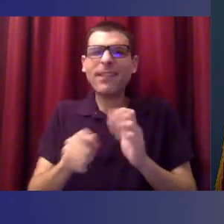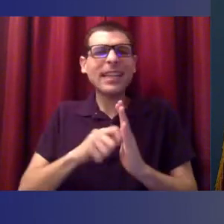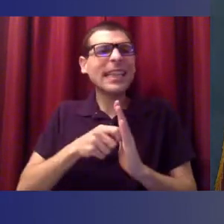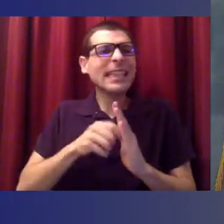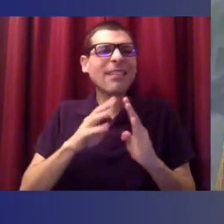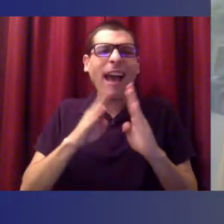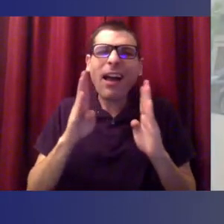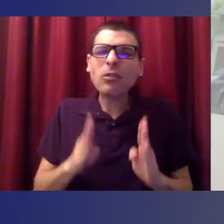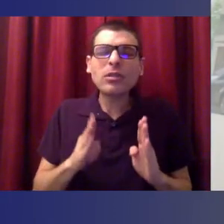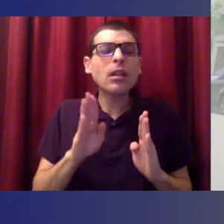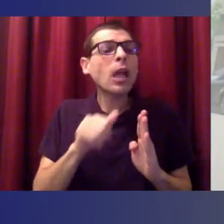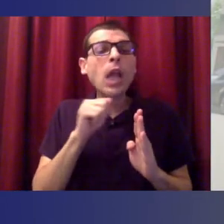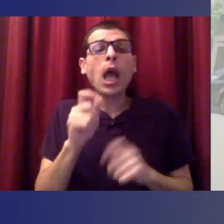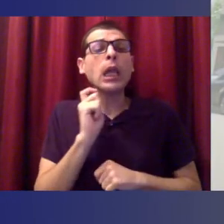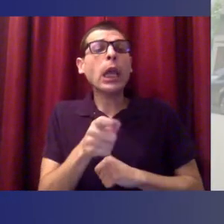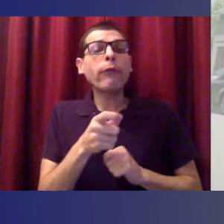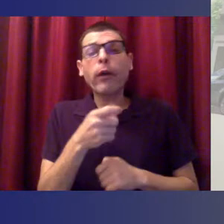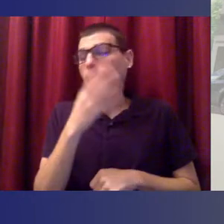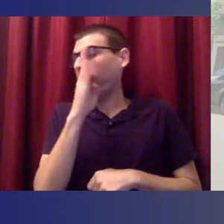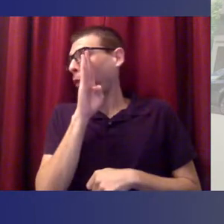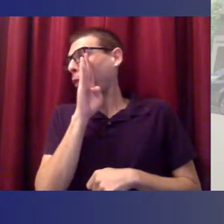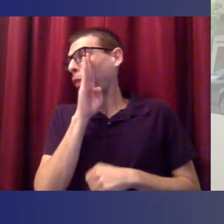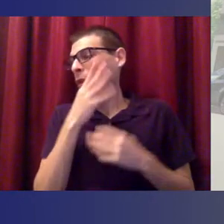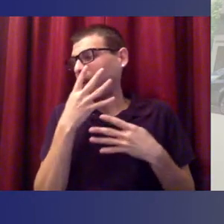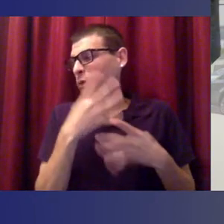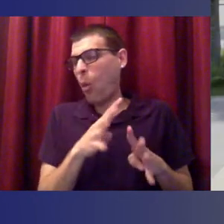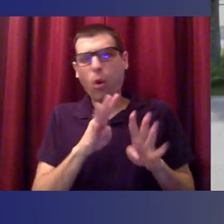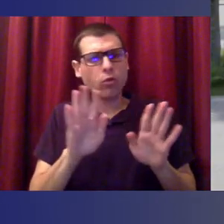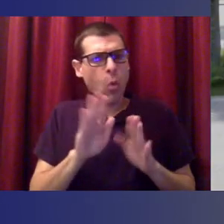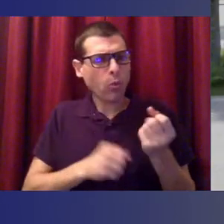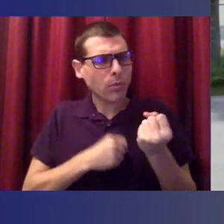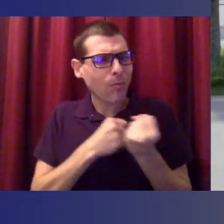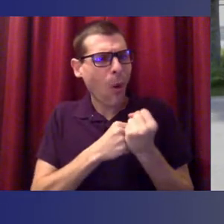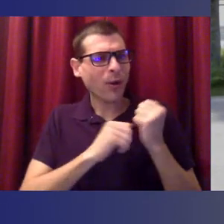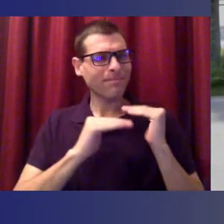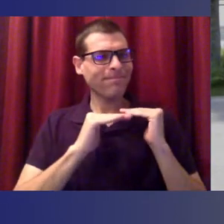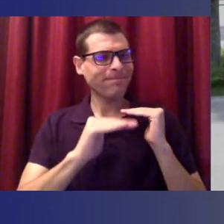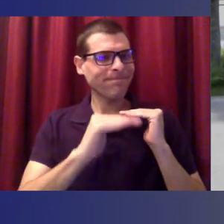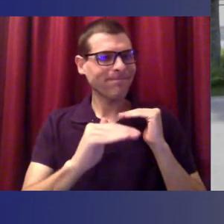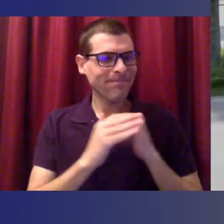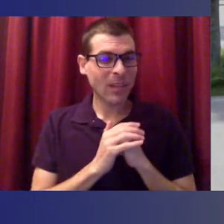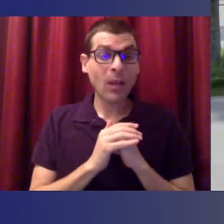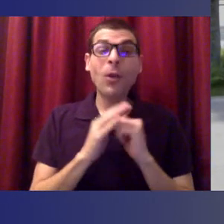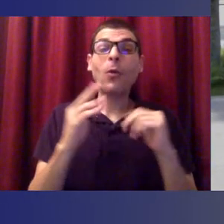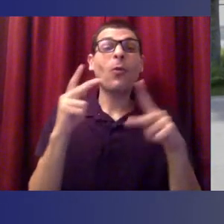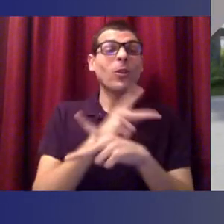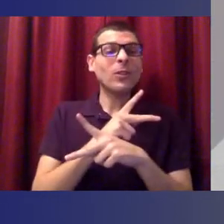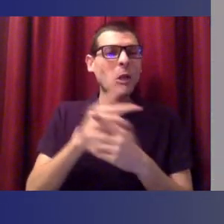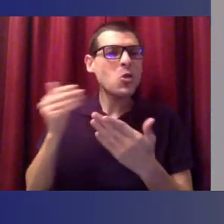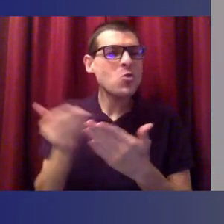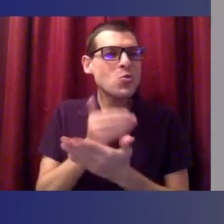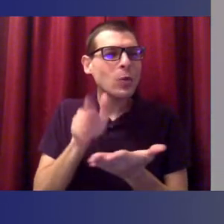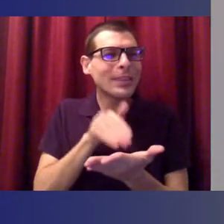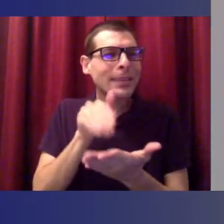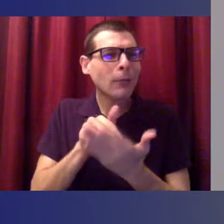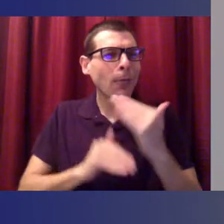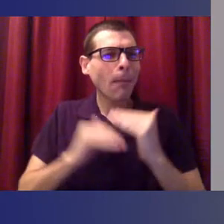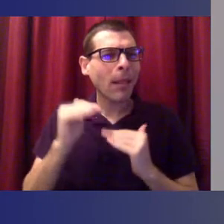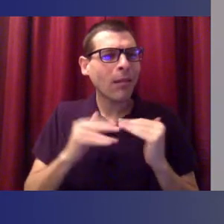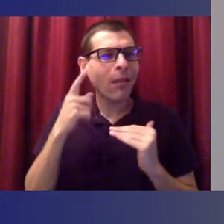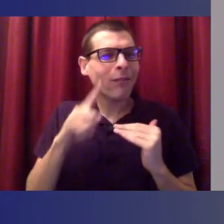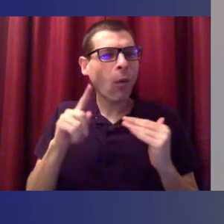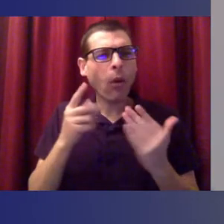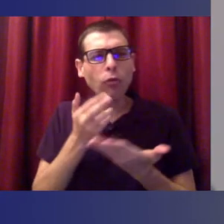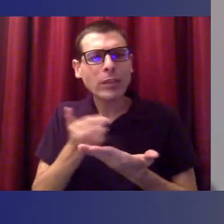in that home. The county's new Behavioral Health Resource Center will bring life-saving supports to people experiencing